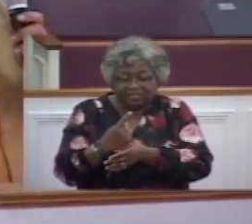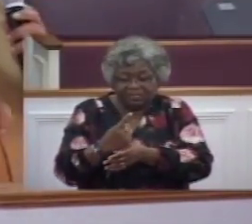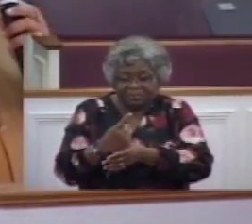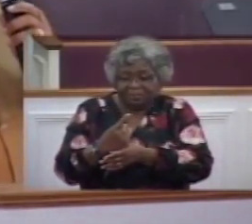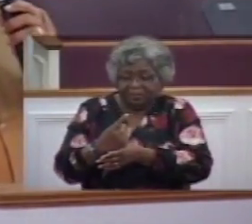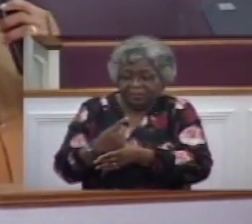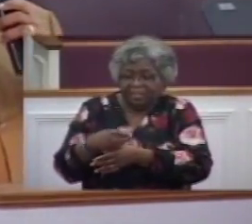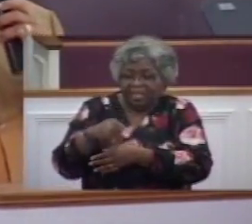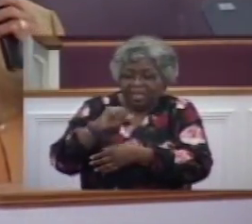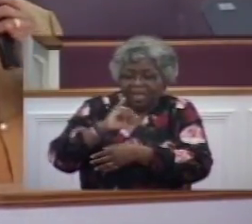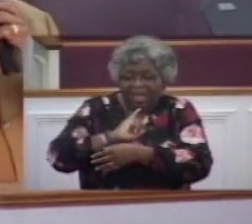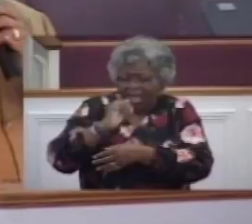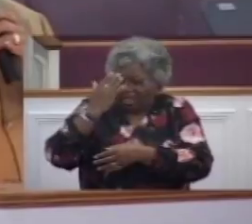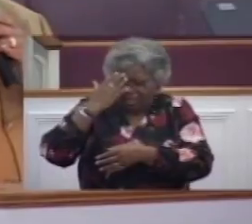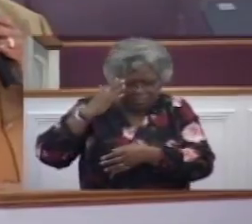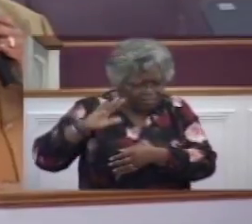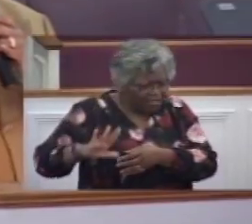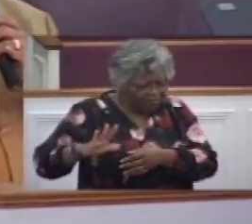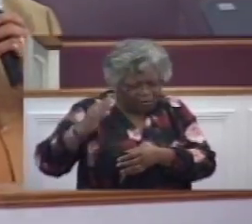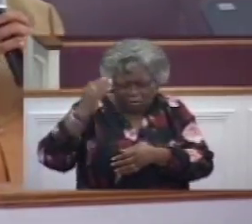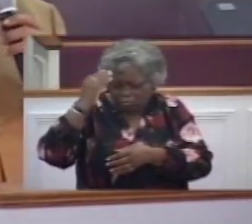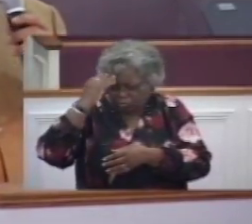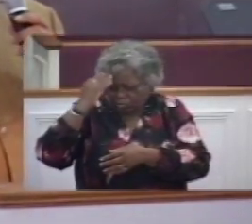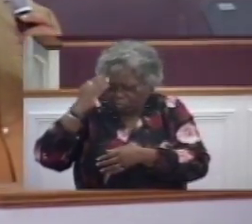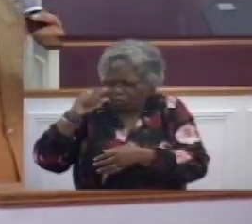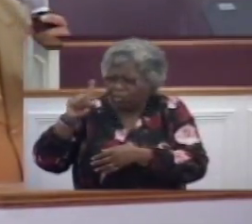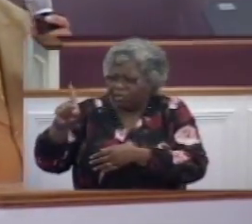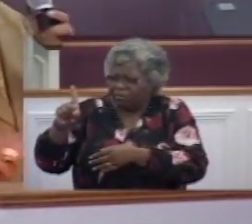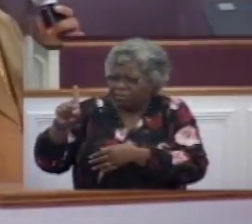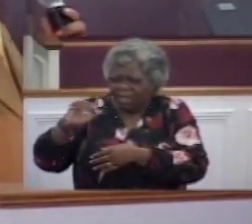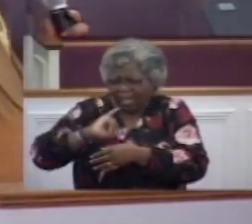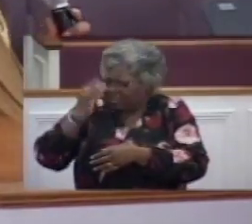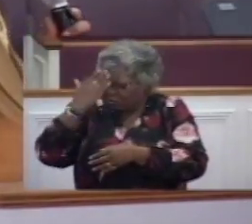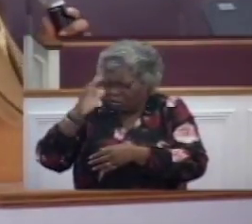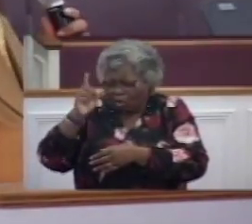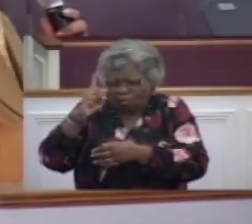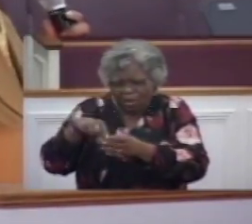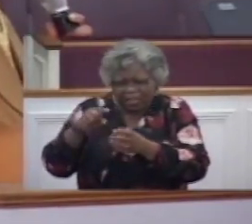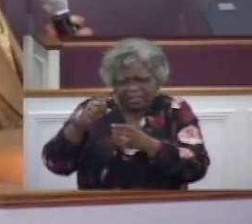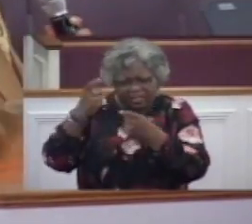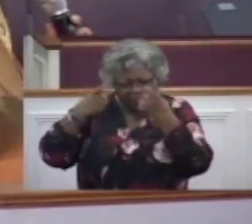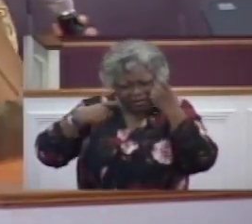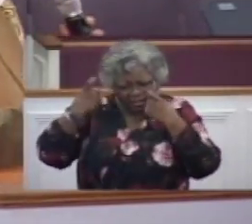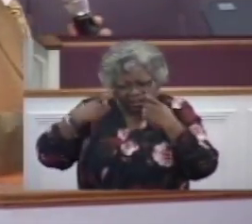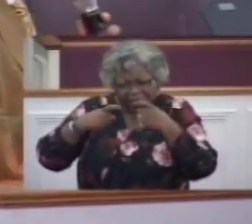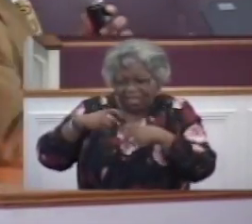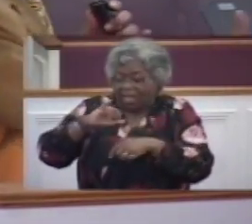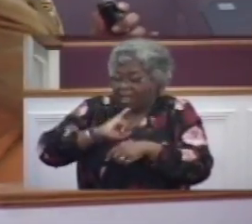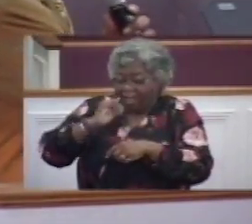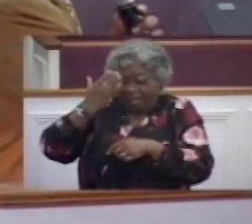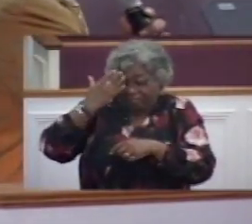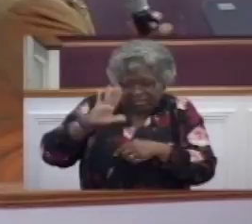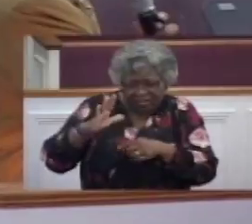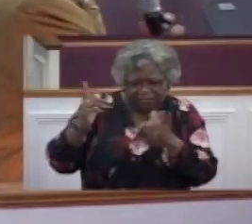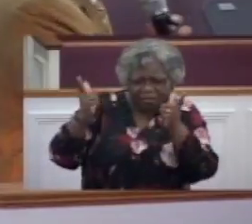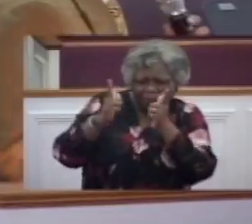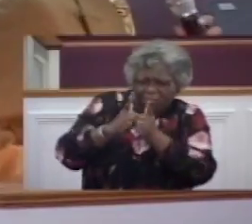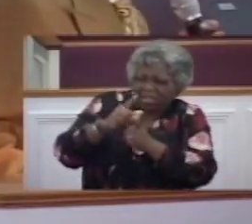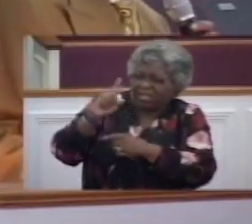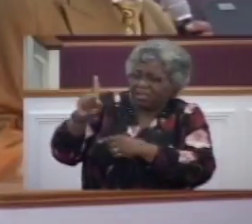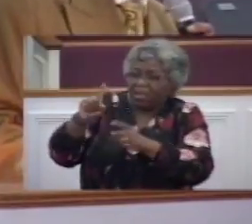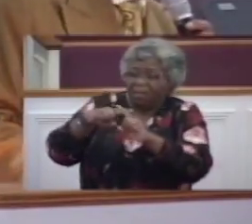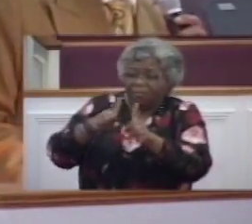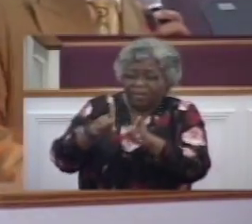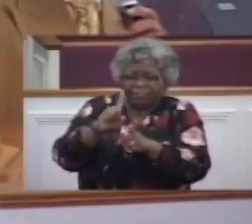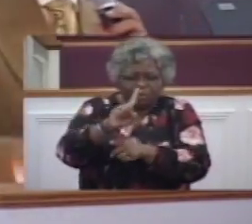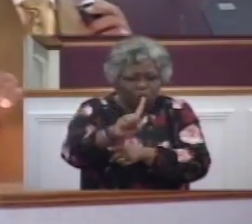says, "I never knew him. I didn't know what he looked like. I had never met him. But